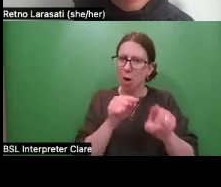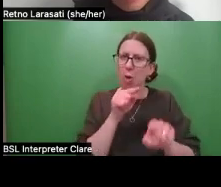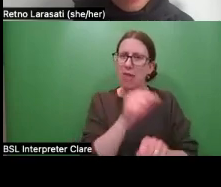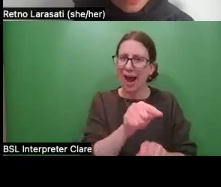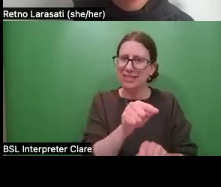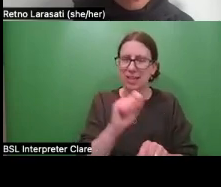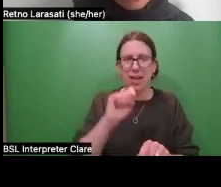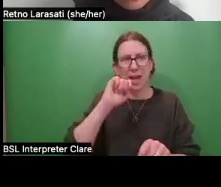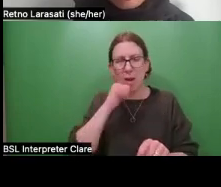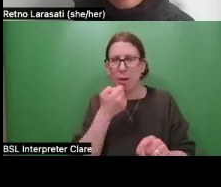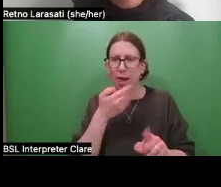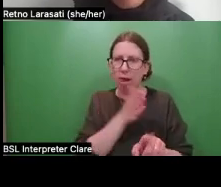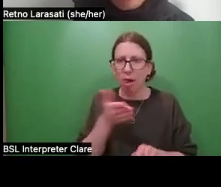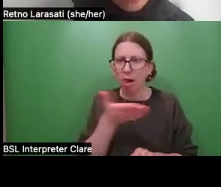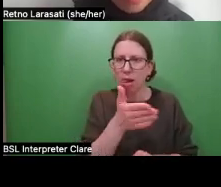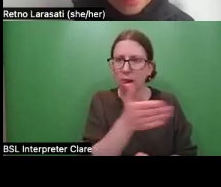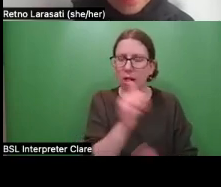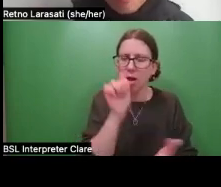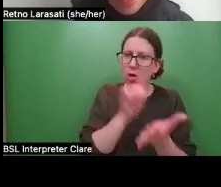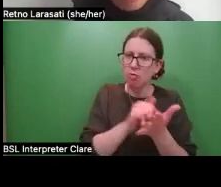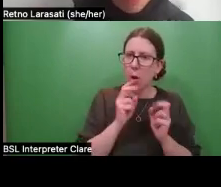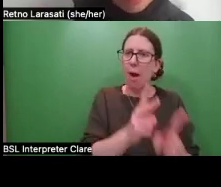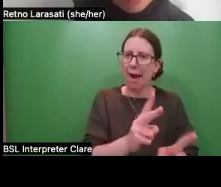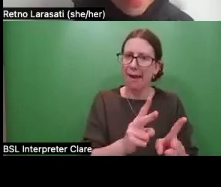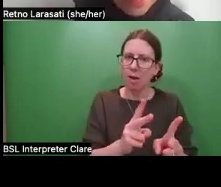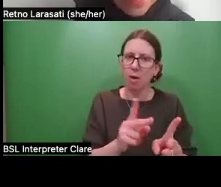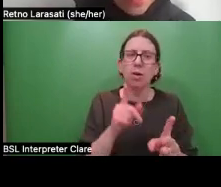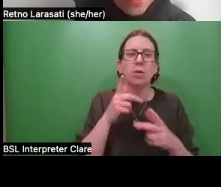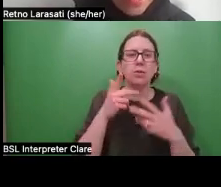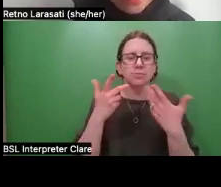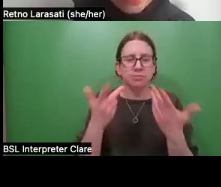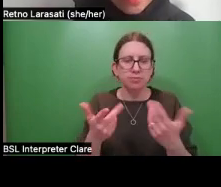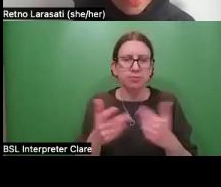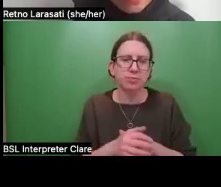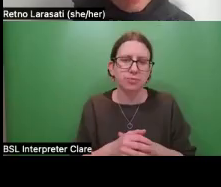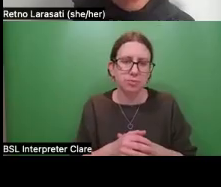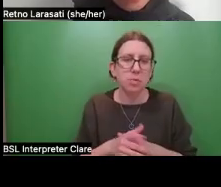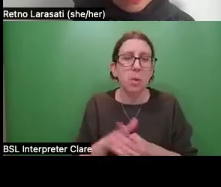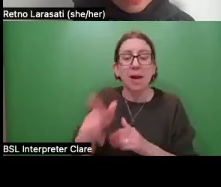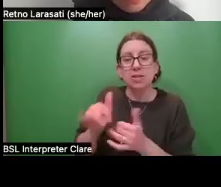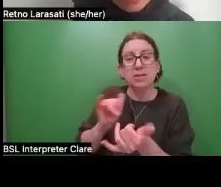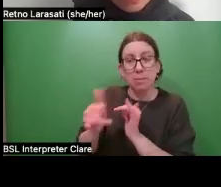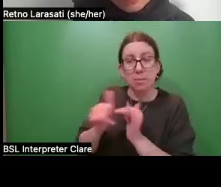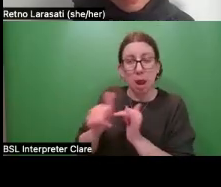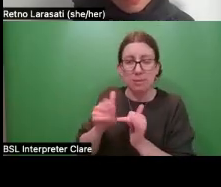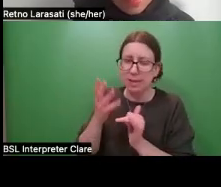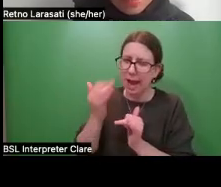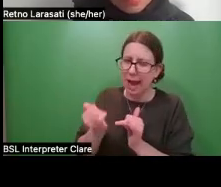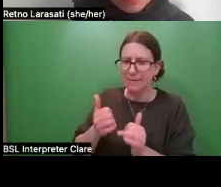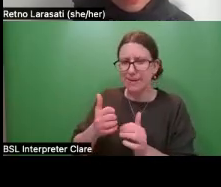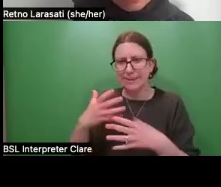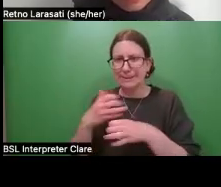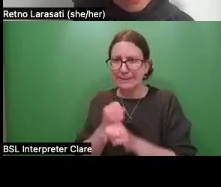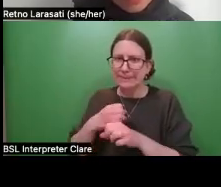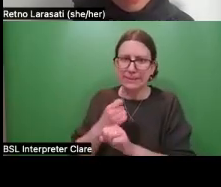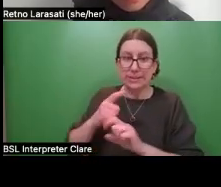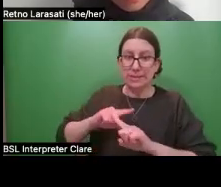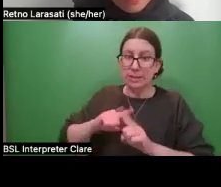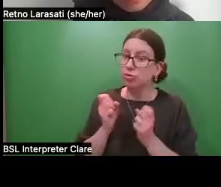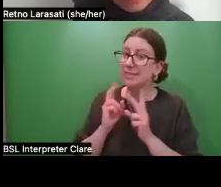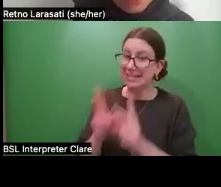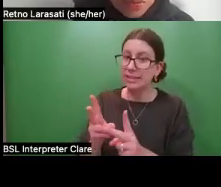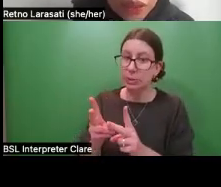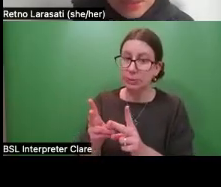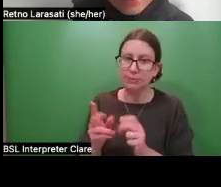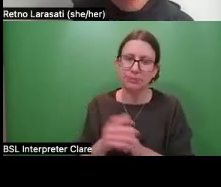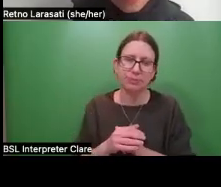frustrating experience I've had with, for example, Apple Maps. And this aligned perfectly with another work